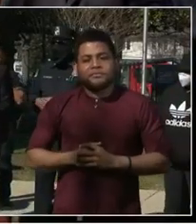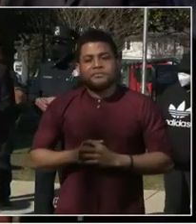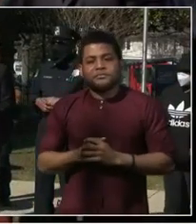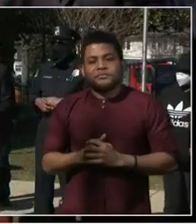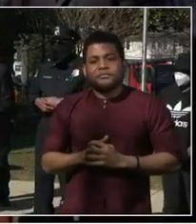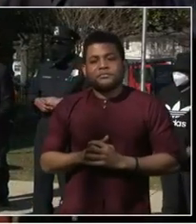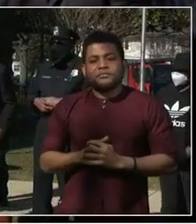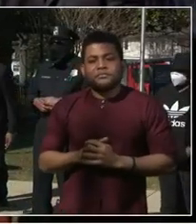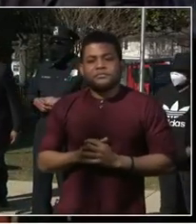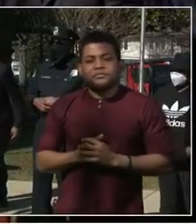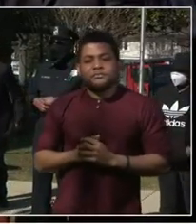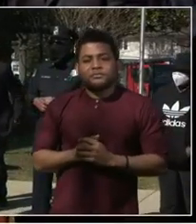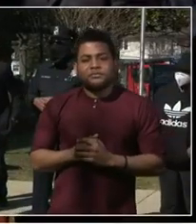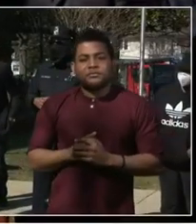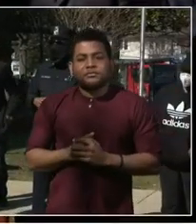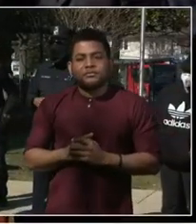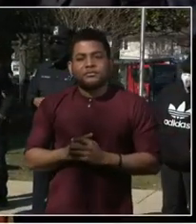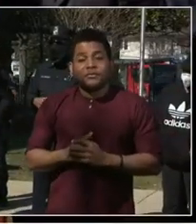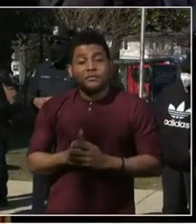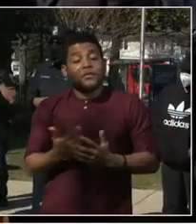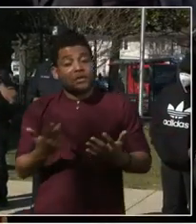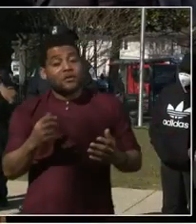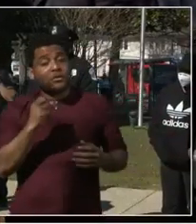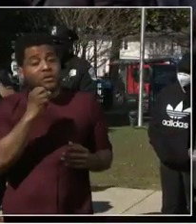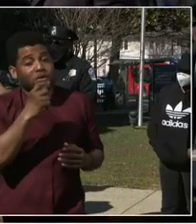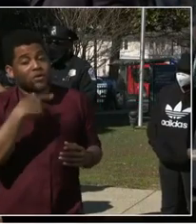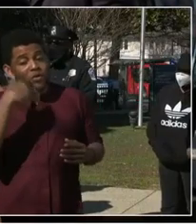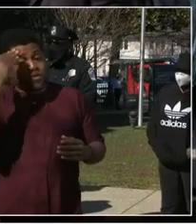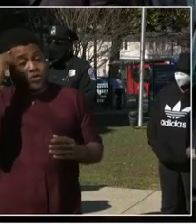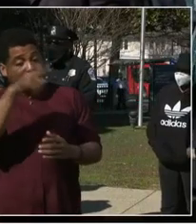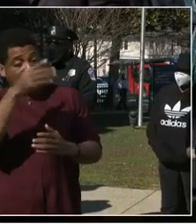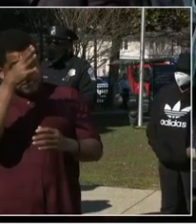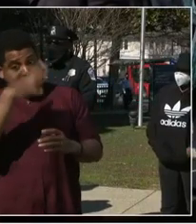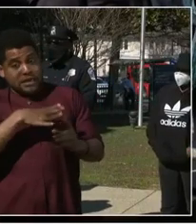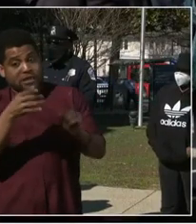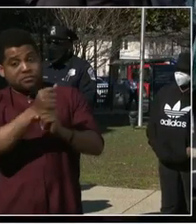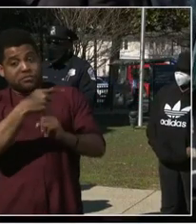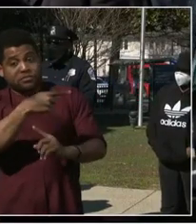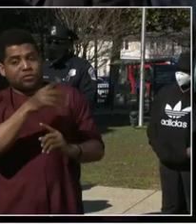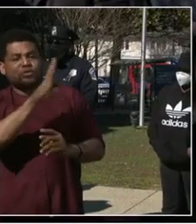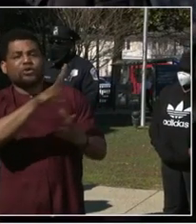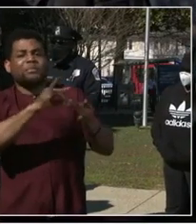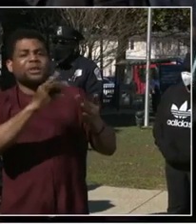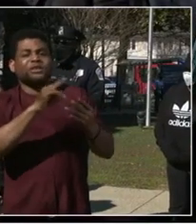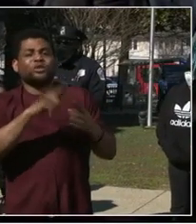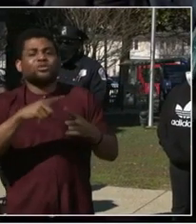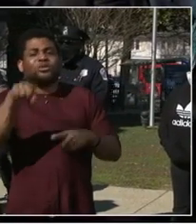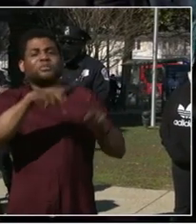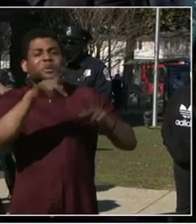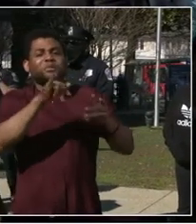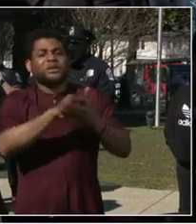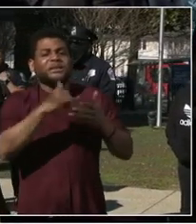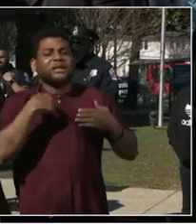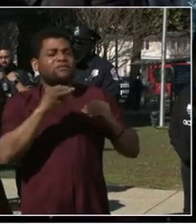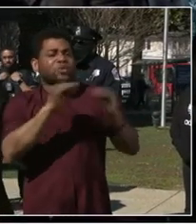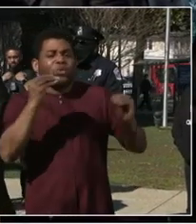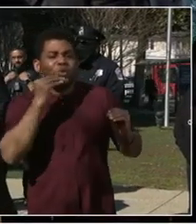Although this suspect is in custody, what message do you have for people in our community that are experiencing homelessness that may still